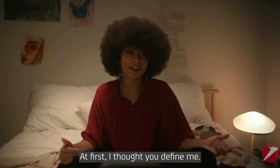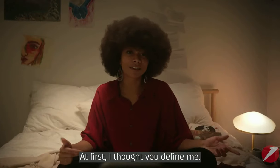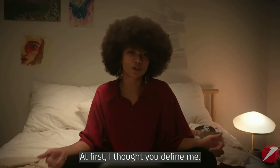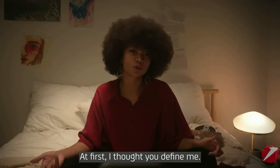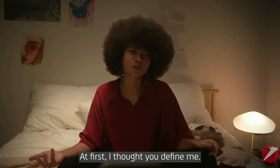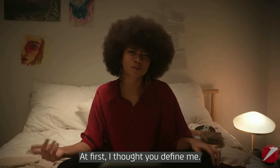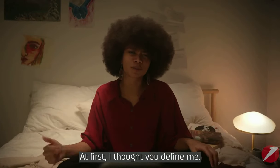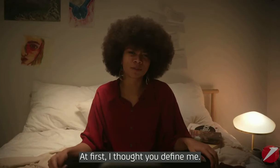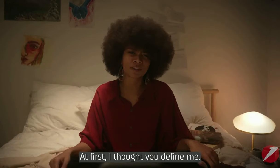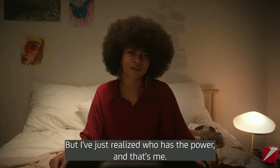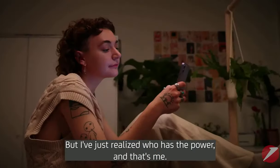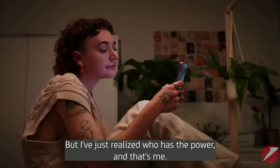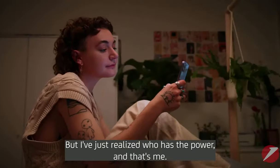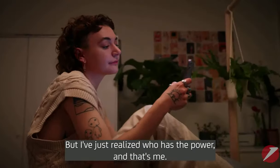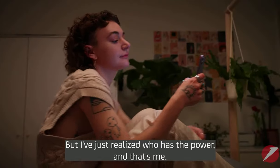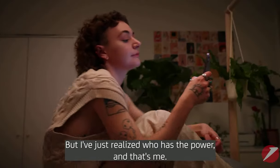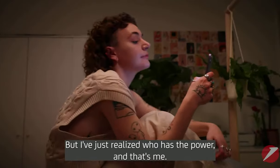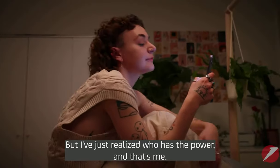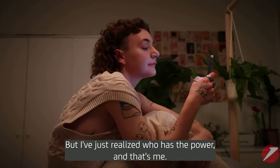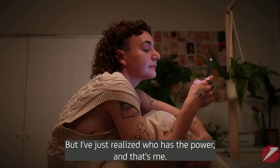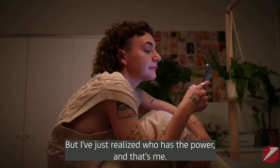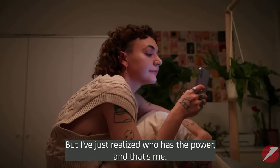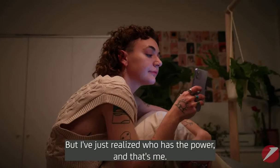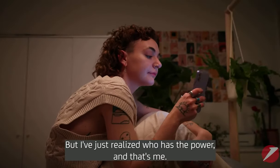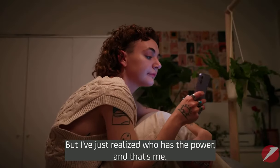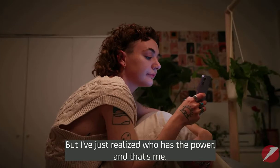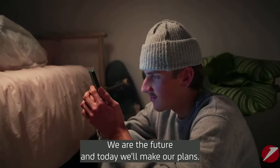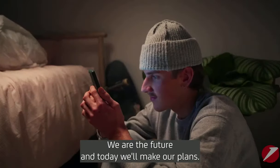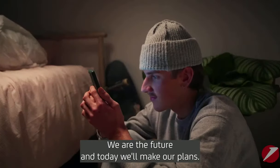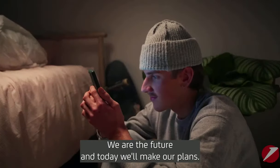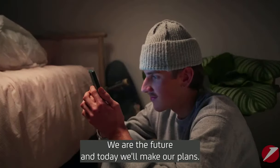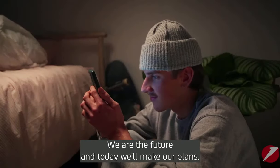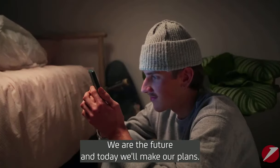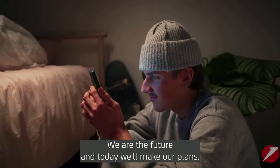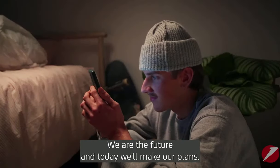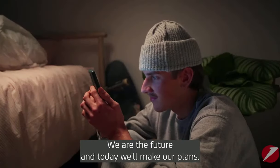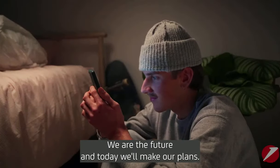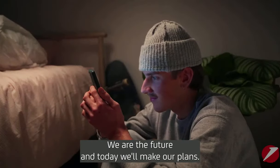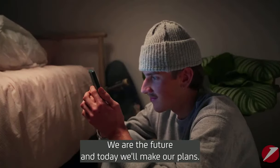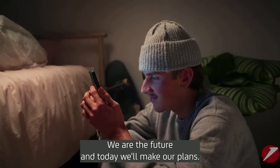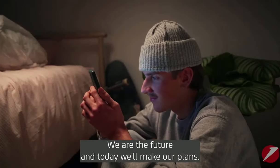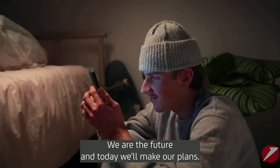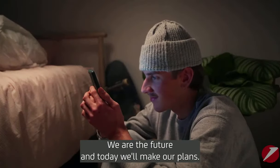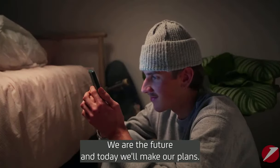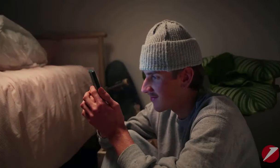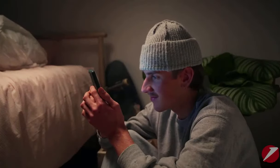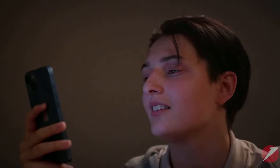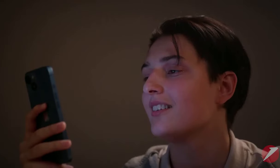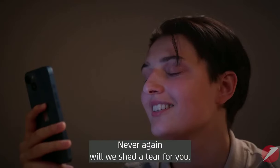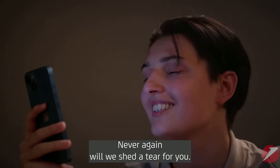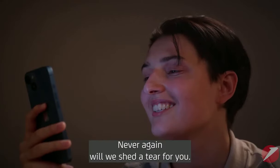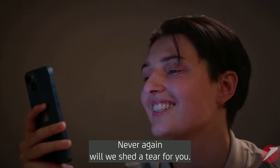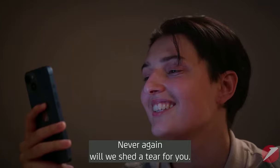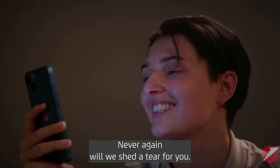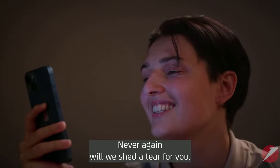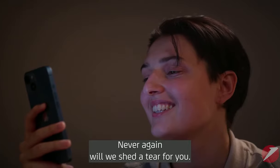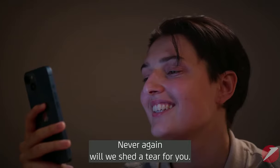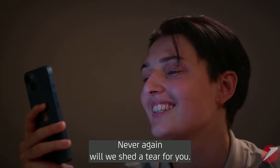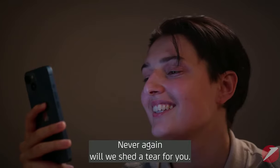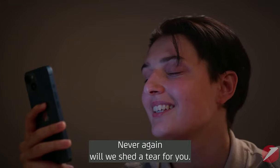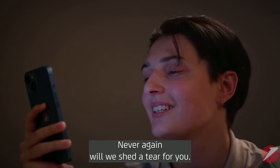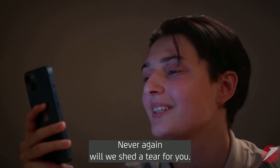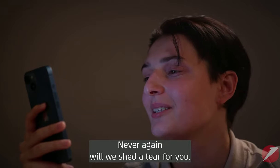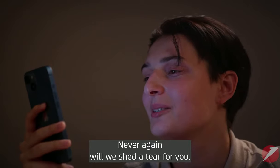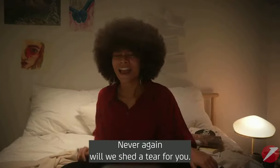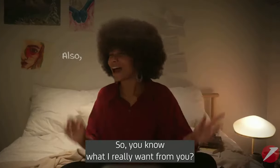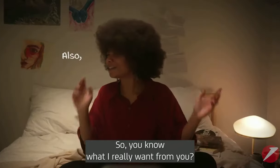Anfangs da dachte ich, du bestimmst mich. Ich merke gerade, wer die Macht hat, das bin ich. Wir sind die Zukunft und machen heute unsere Pläne. nie mehr wieder vergessen